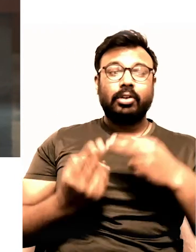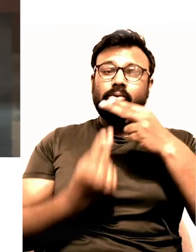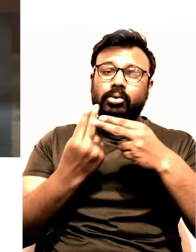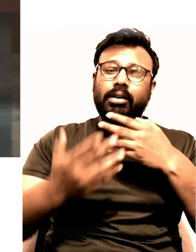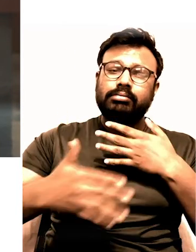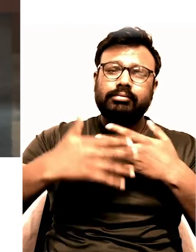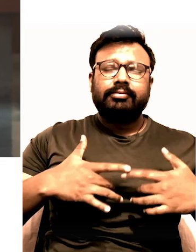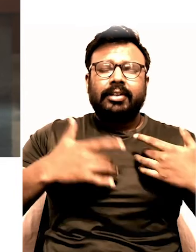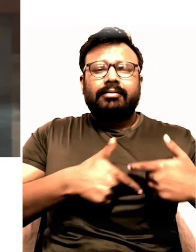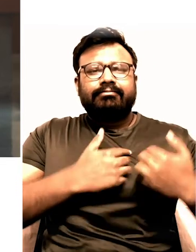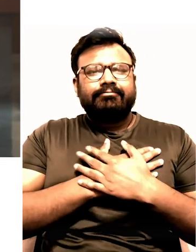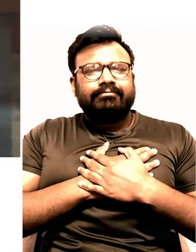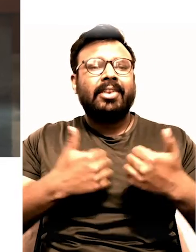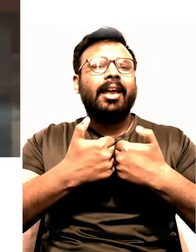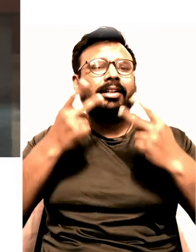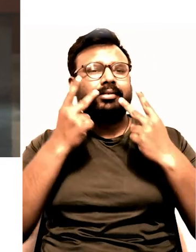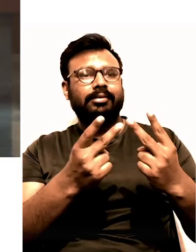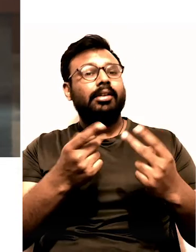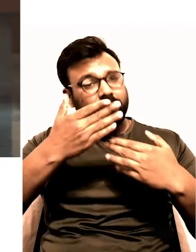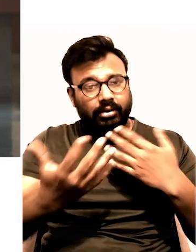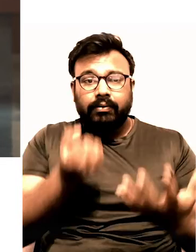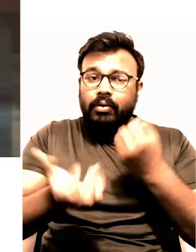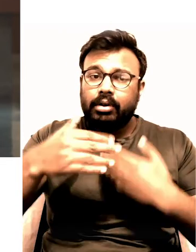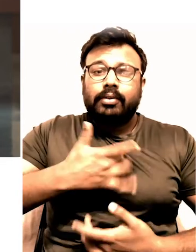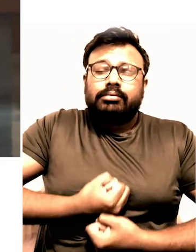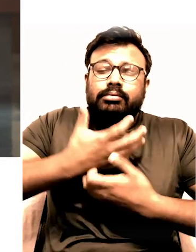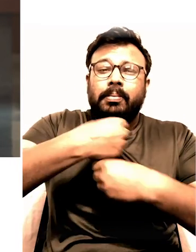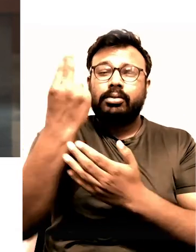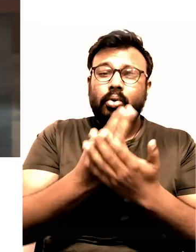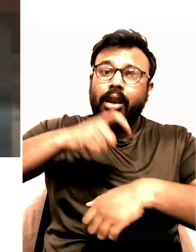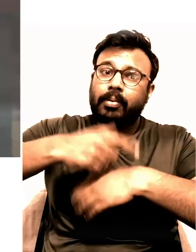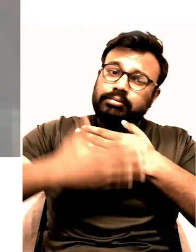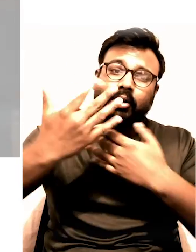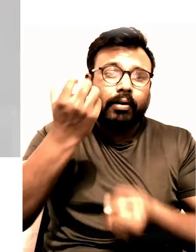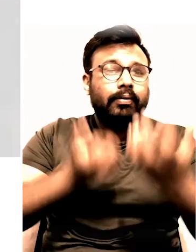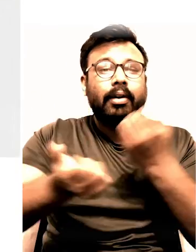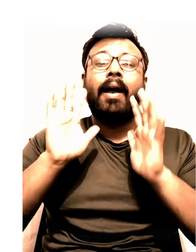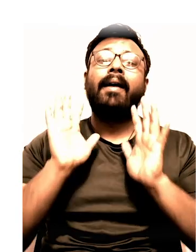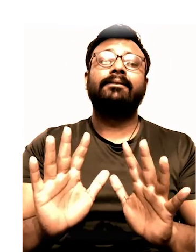romantics and continue to find expression in art forms over time.